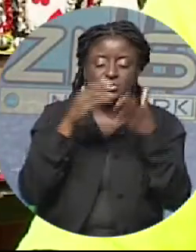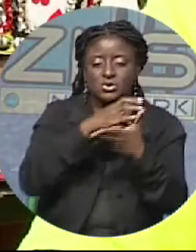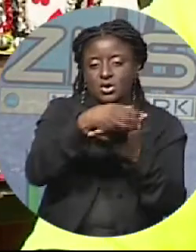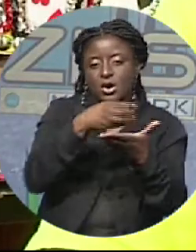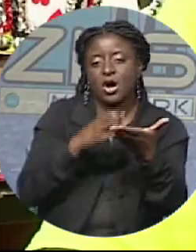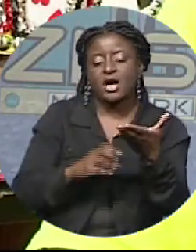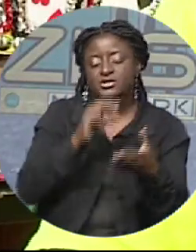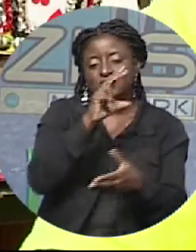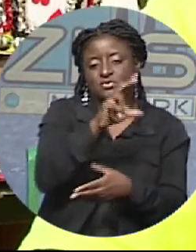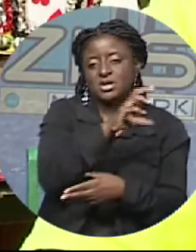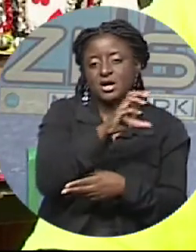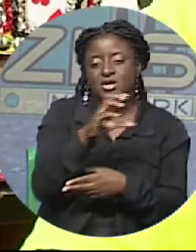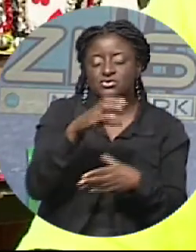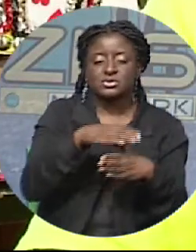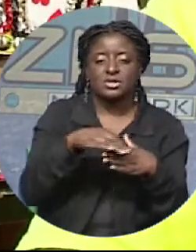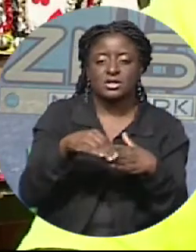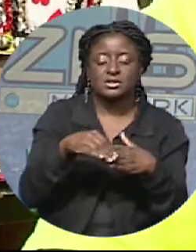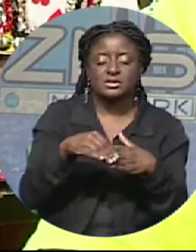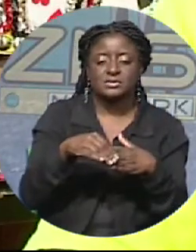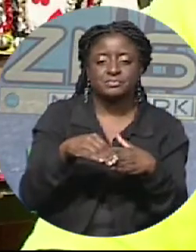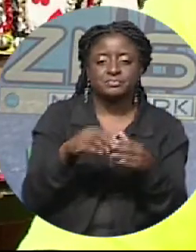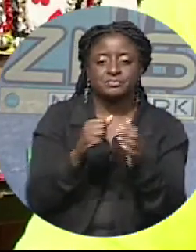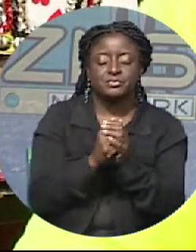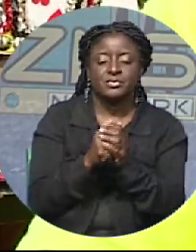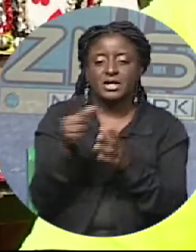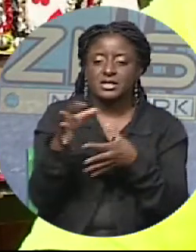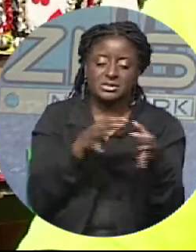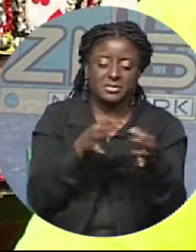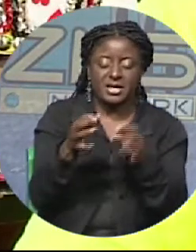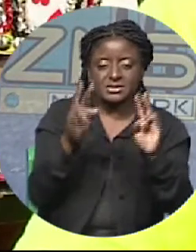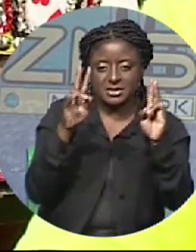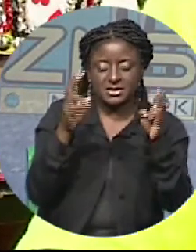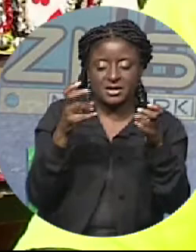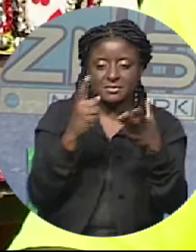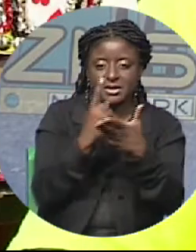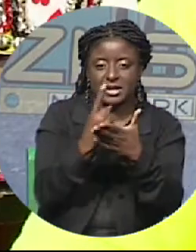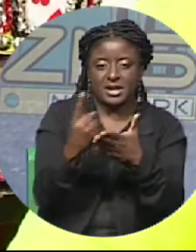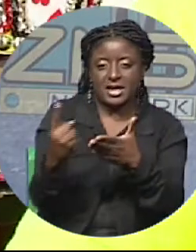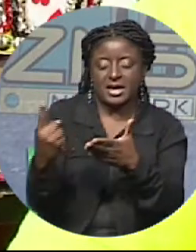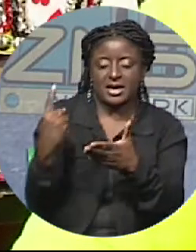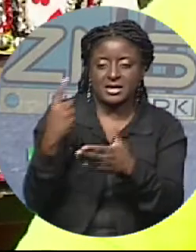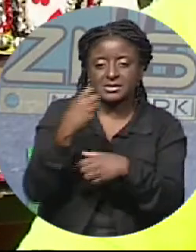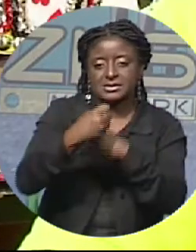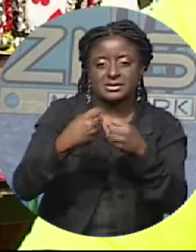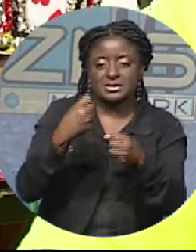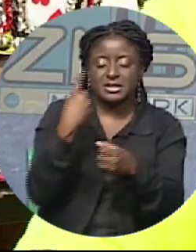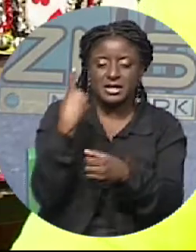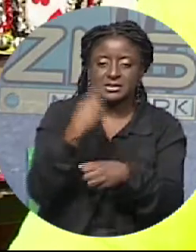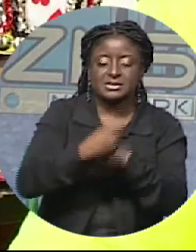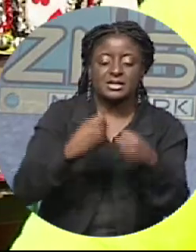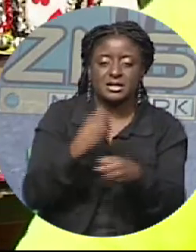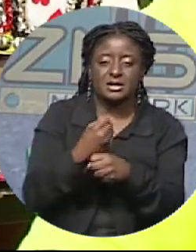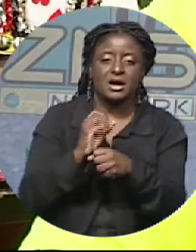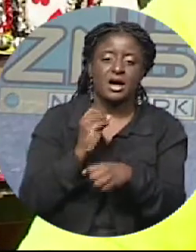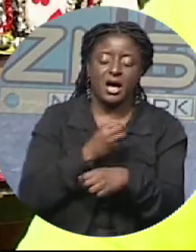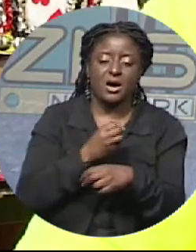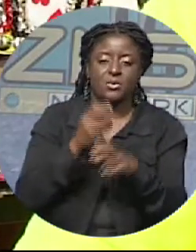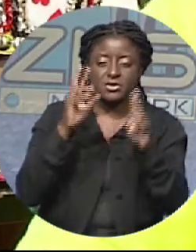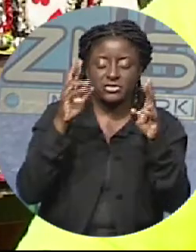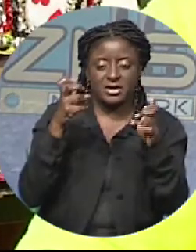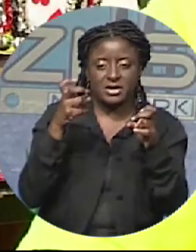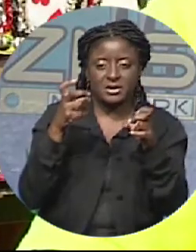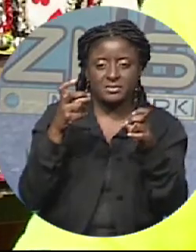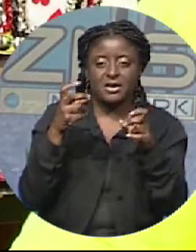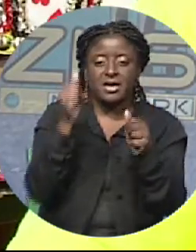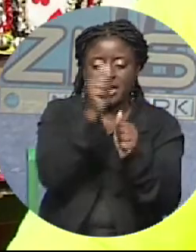the theme may sound familiar to some. Last year our theme for Junkanoo was everybody wins, which was one of the big